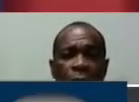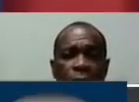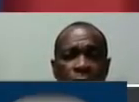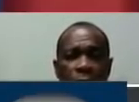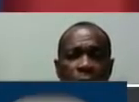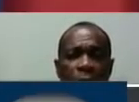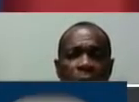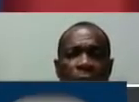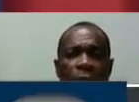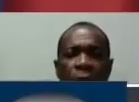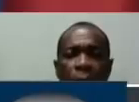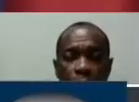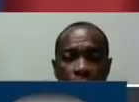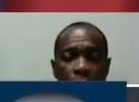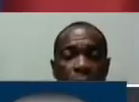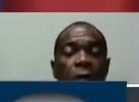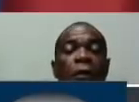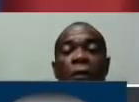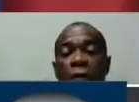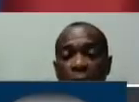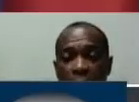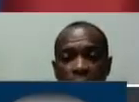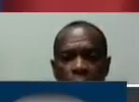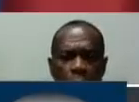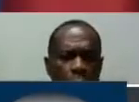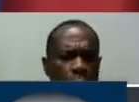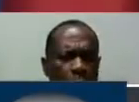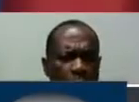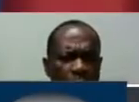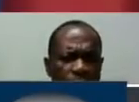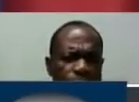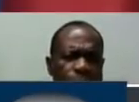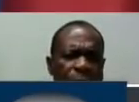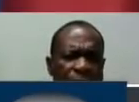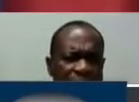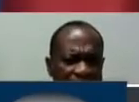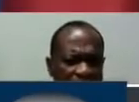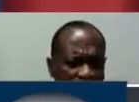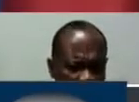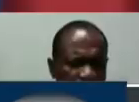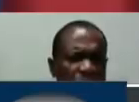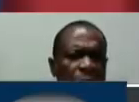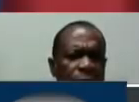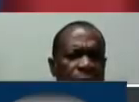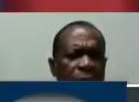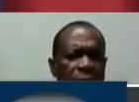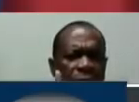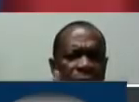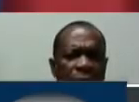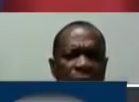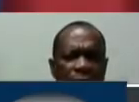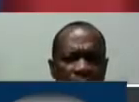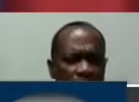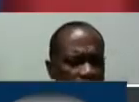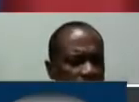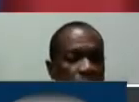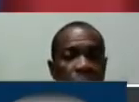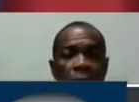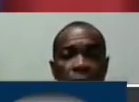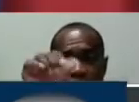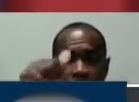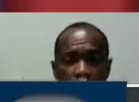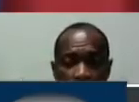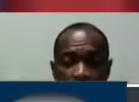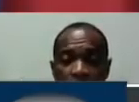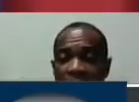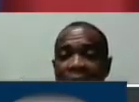vaccine card, so the white card that we get, because it will tell you the dates that you vaccinated. Also, you must recall the form of ID